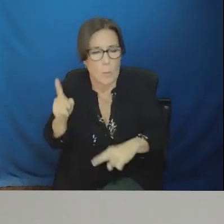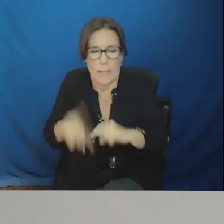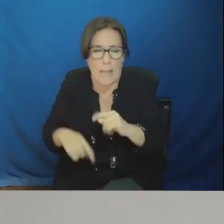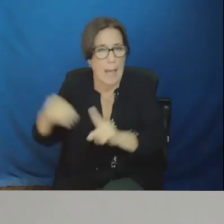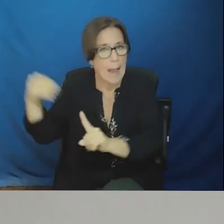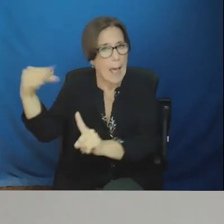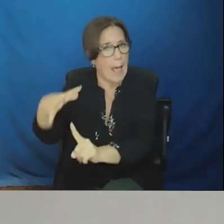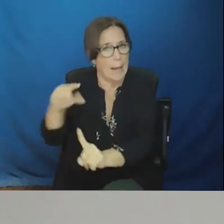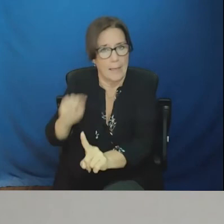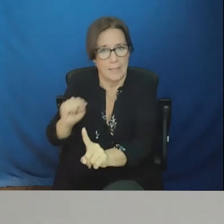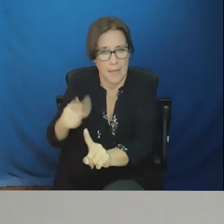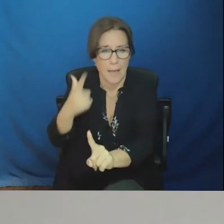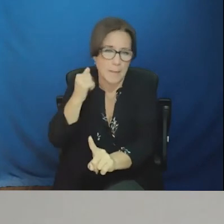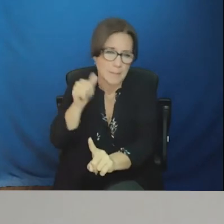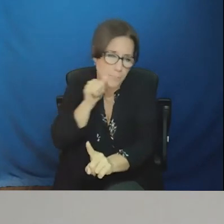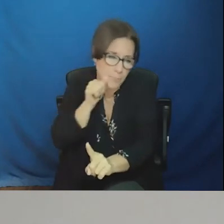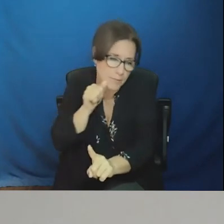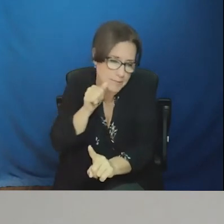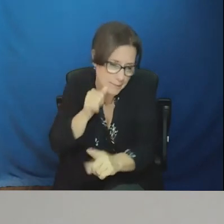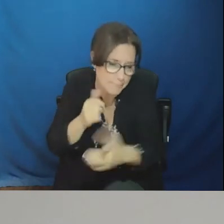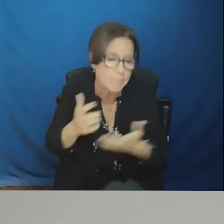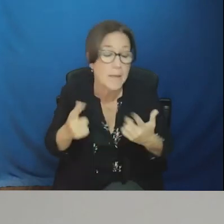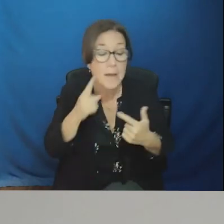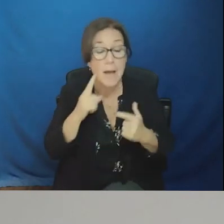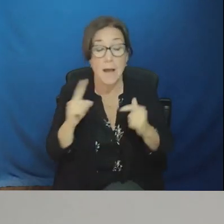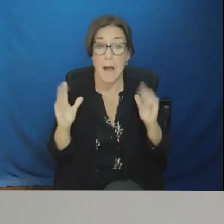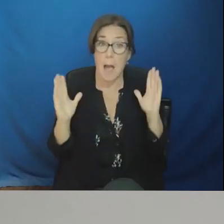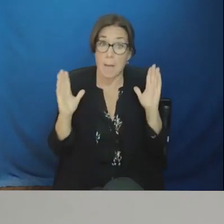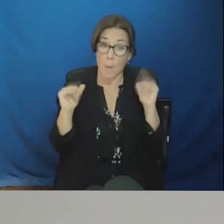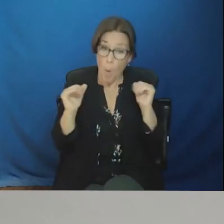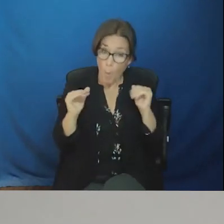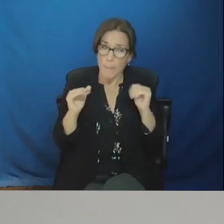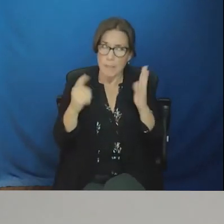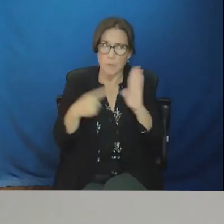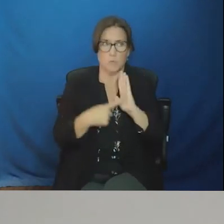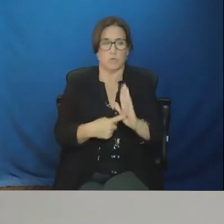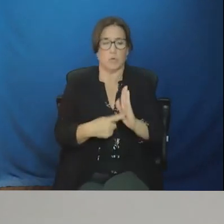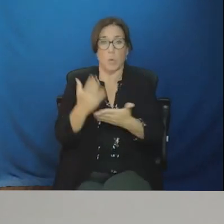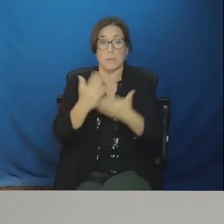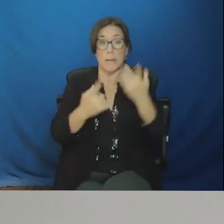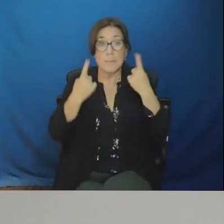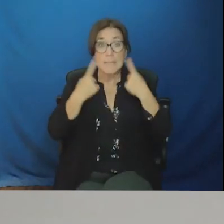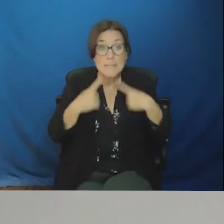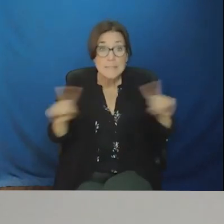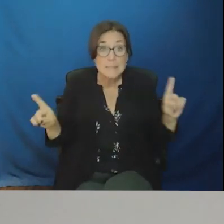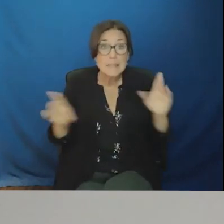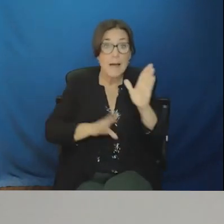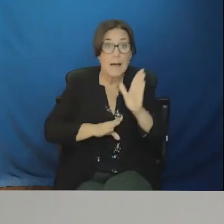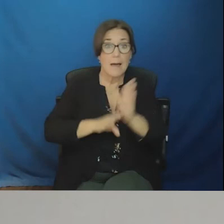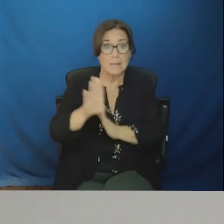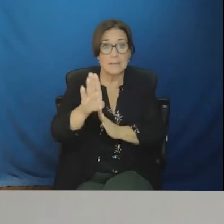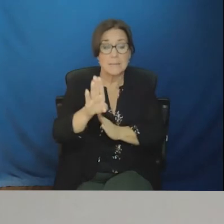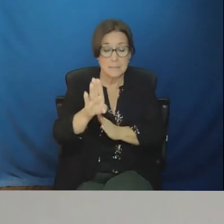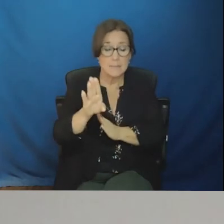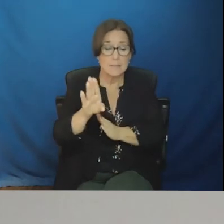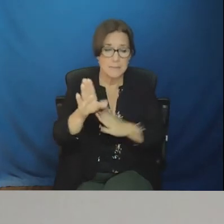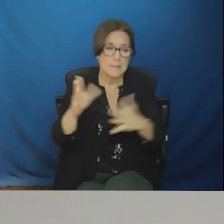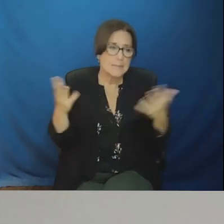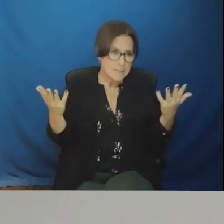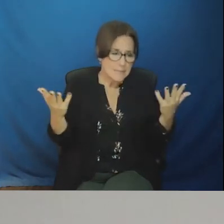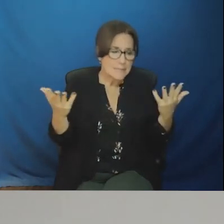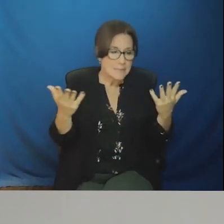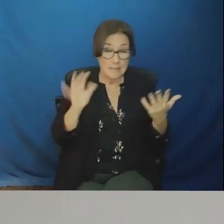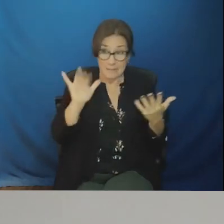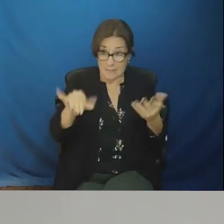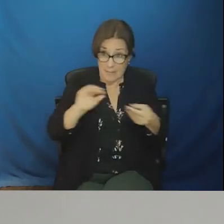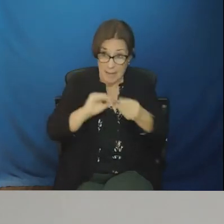those smaller subgroups will be able to show the success that is going on. I don't know if that still will be an issue because I don't know the number is going to necessarily grow. But